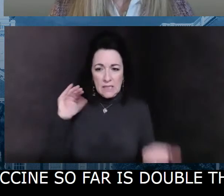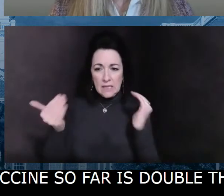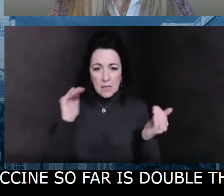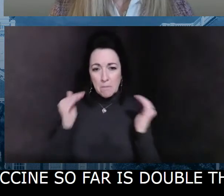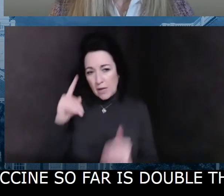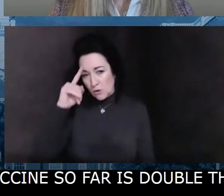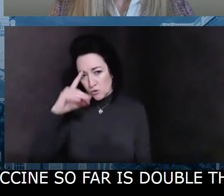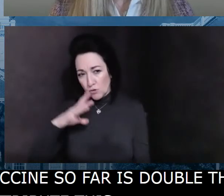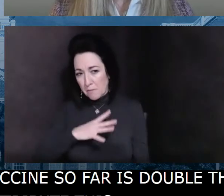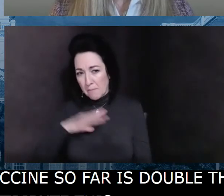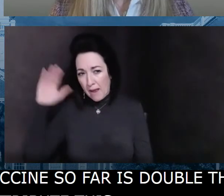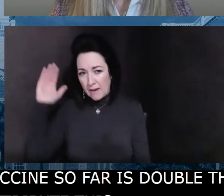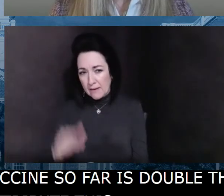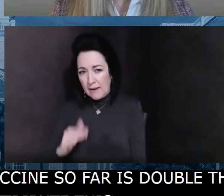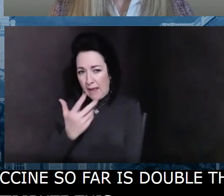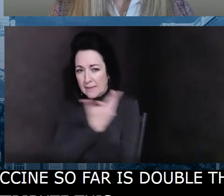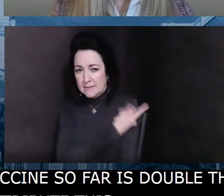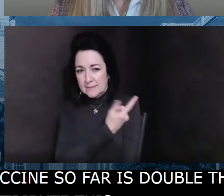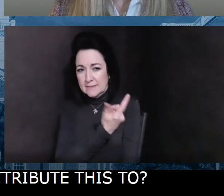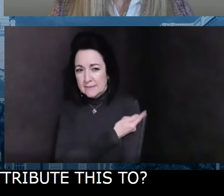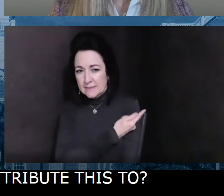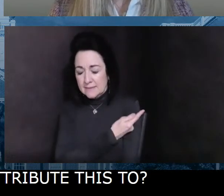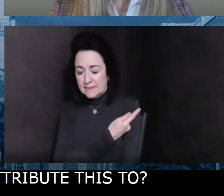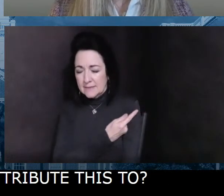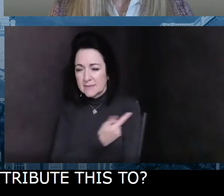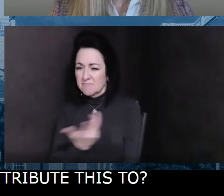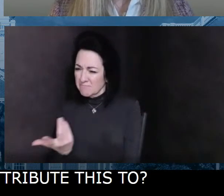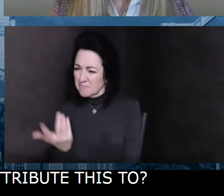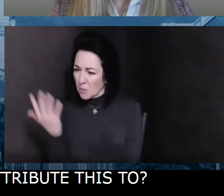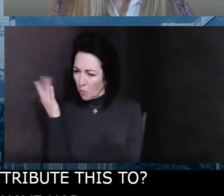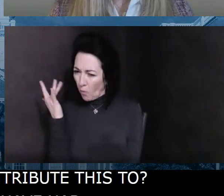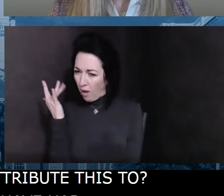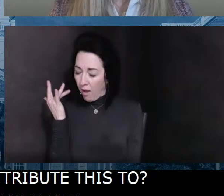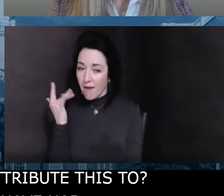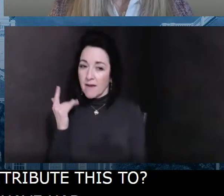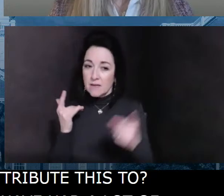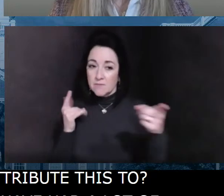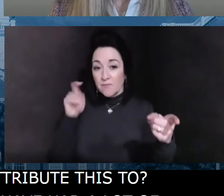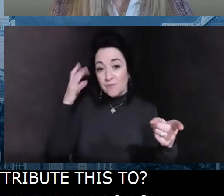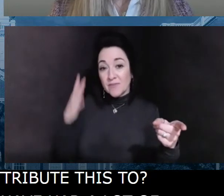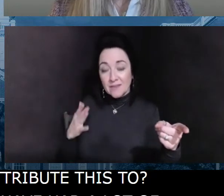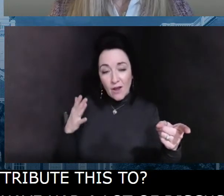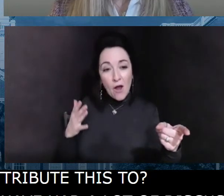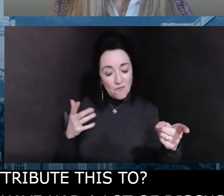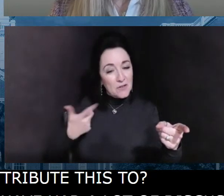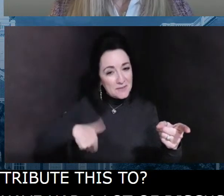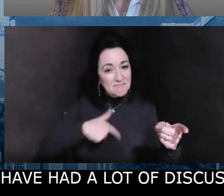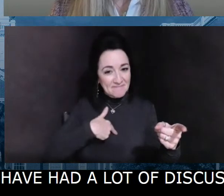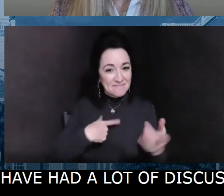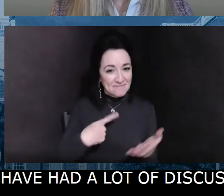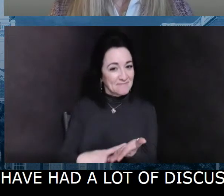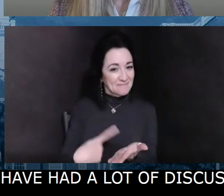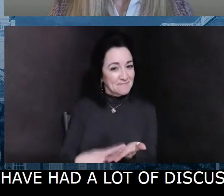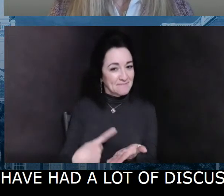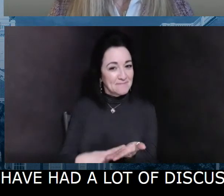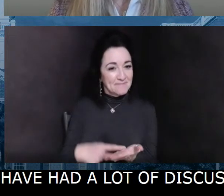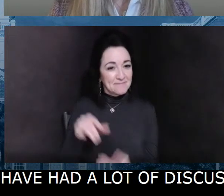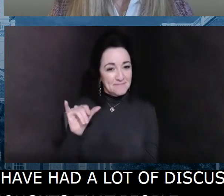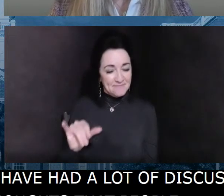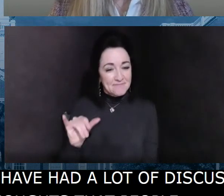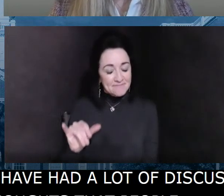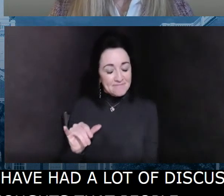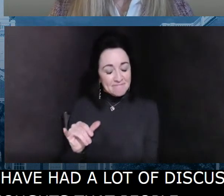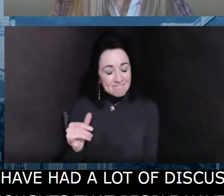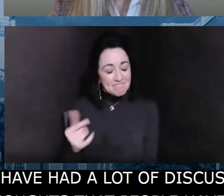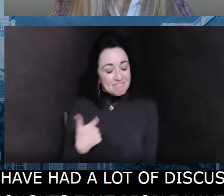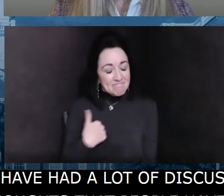Yeah, so we've had a lot of discussion about that, and there's some thoughts that people have that I won't share, but